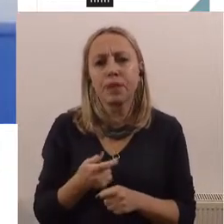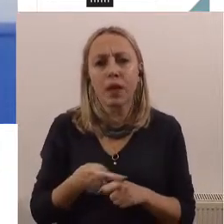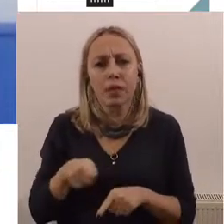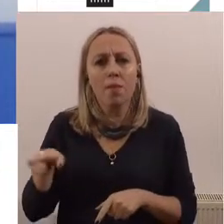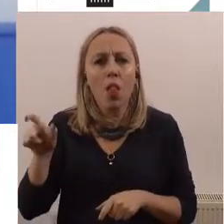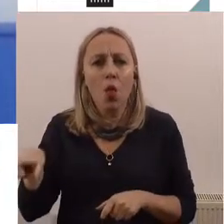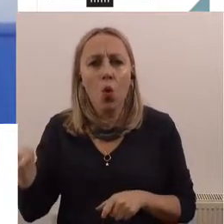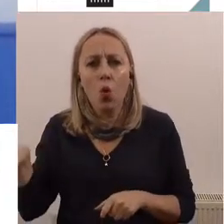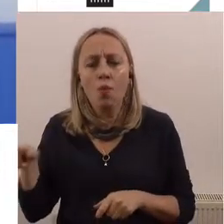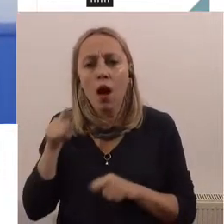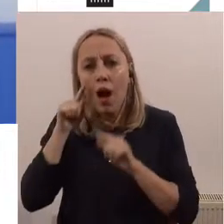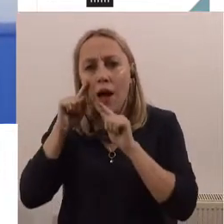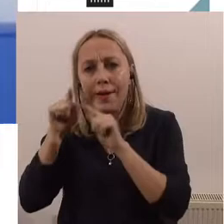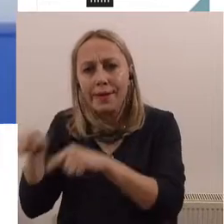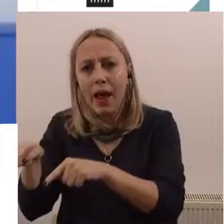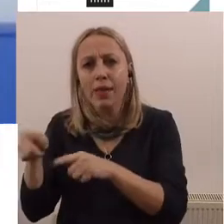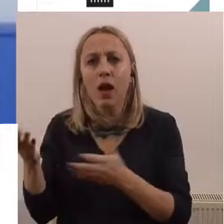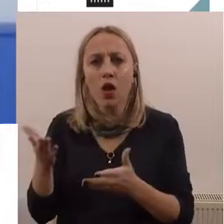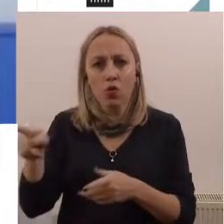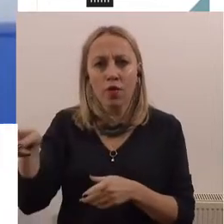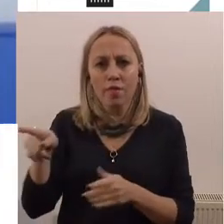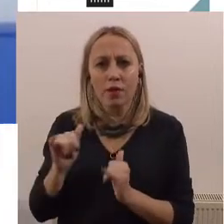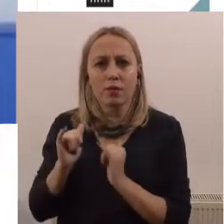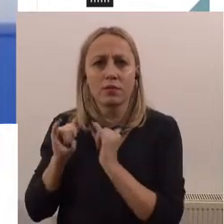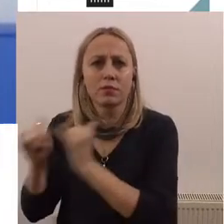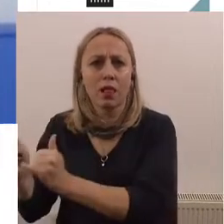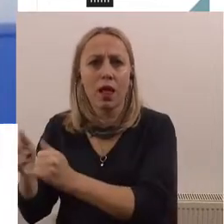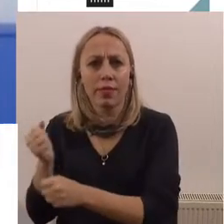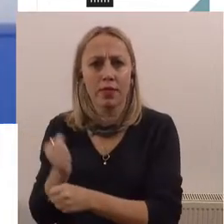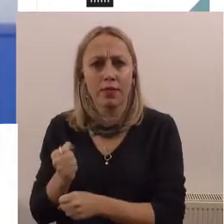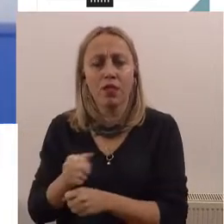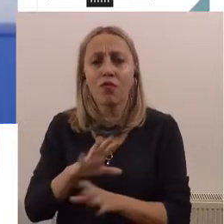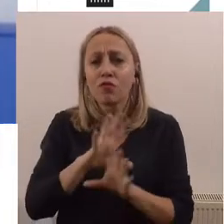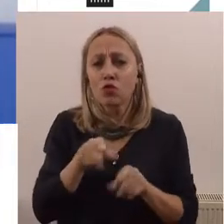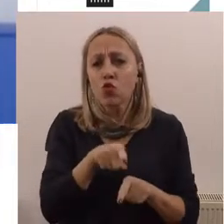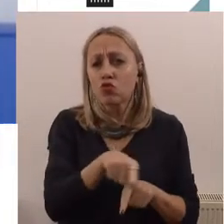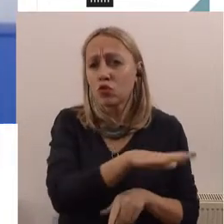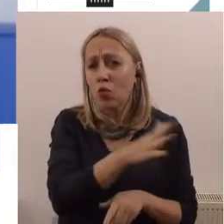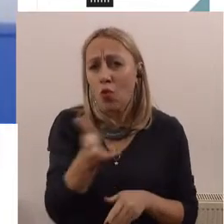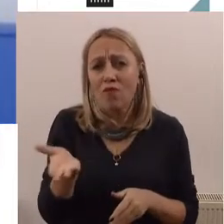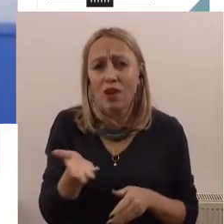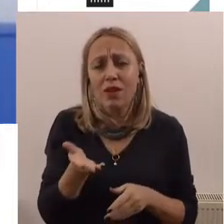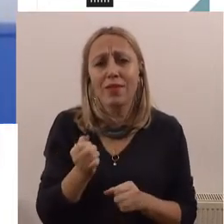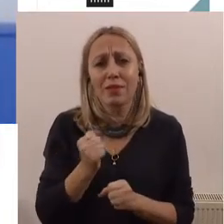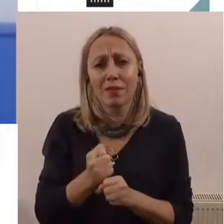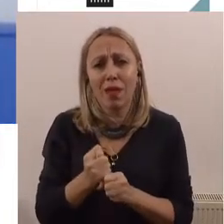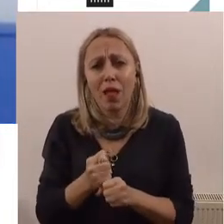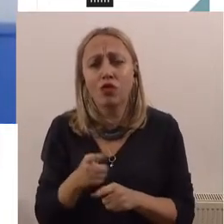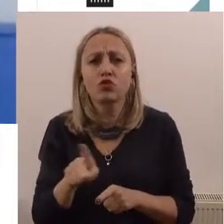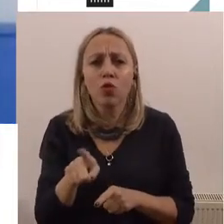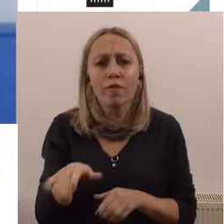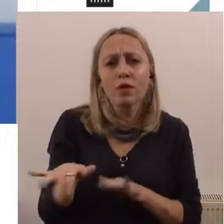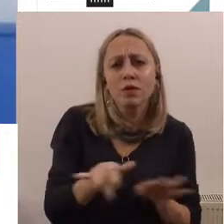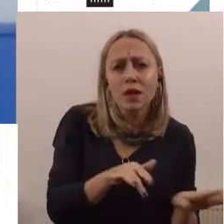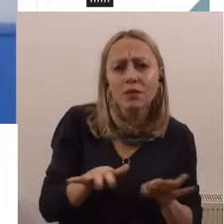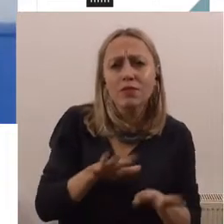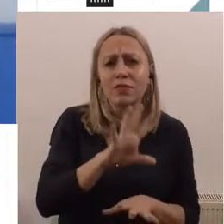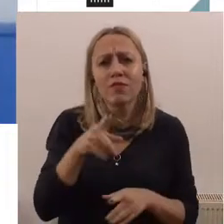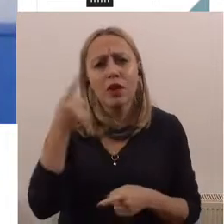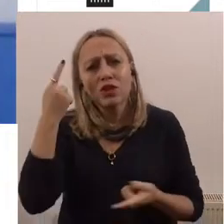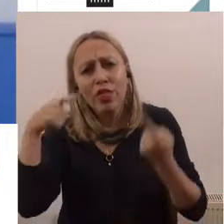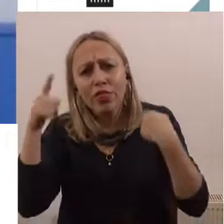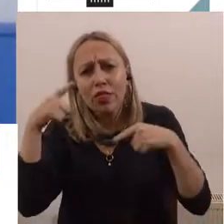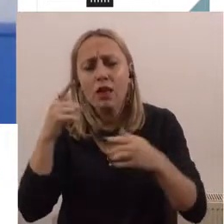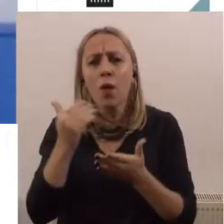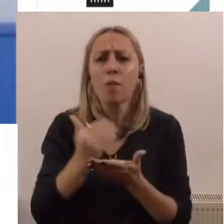the people for who it is. So everything what you make, what you program, all the